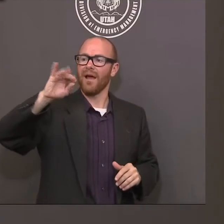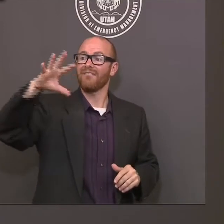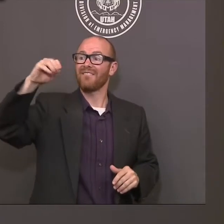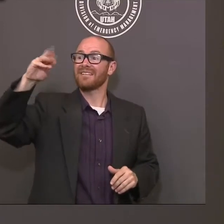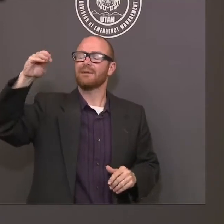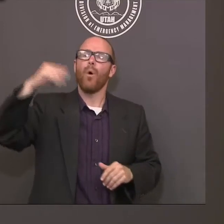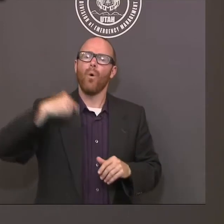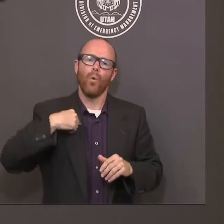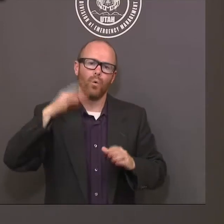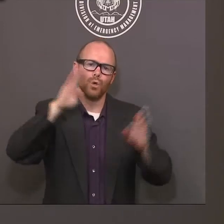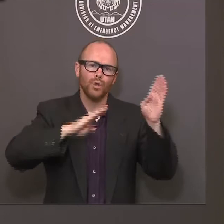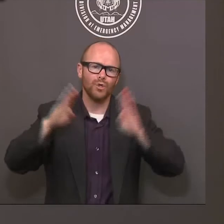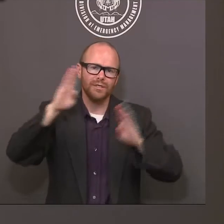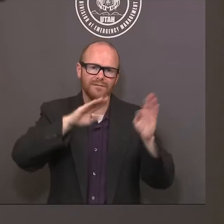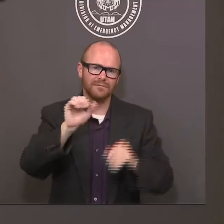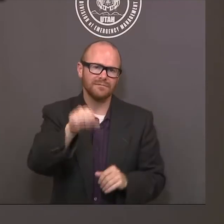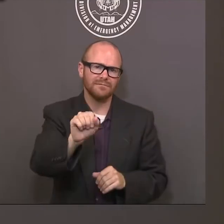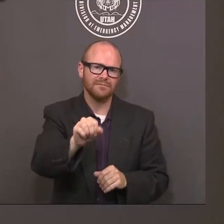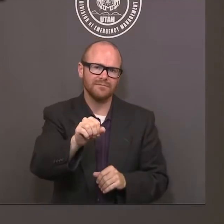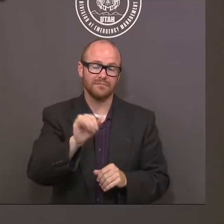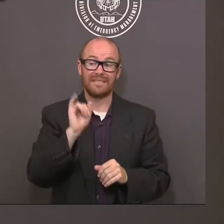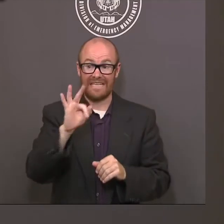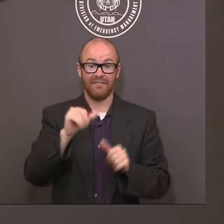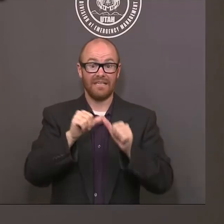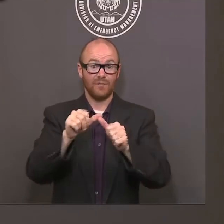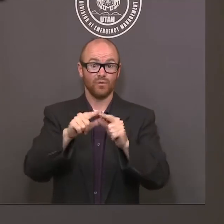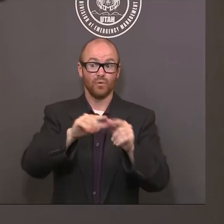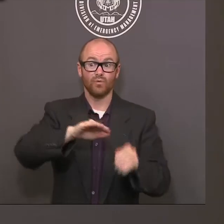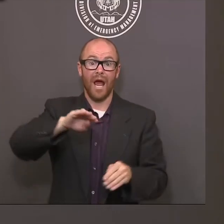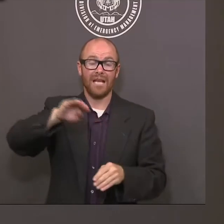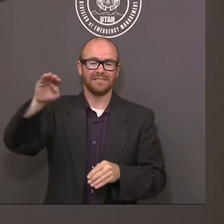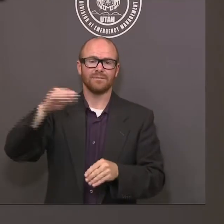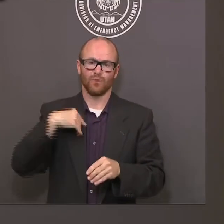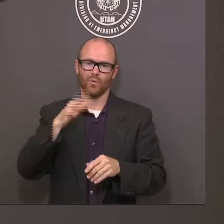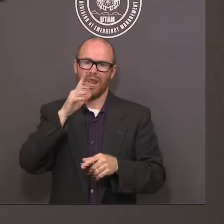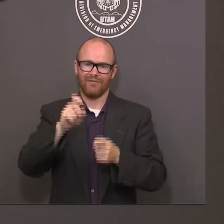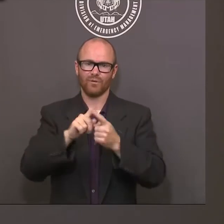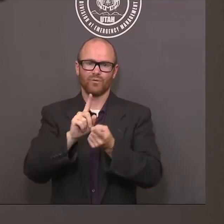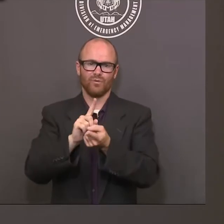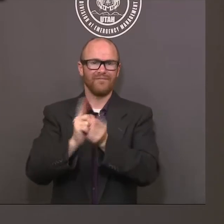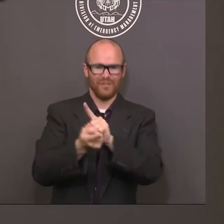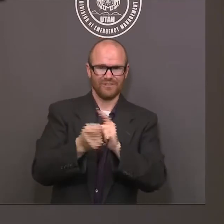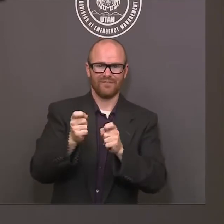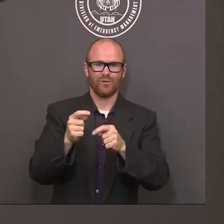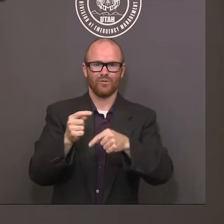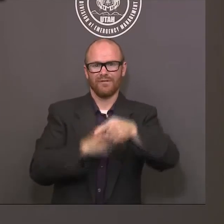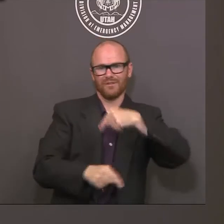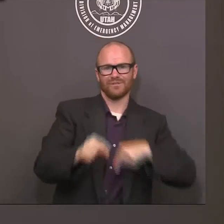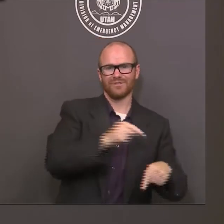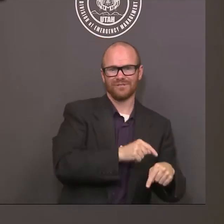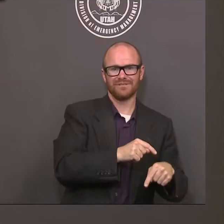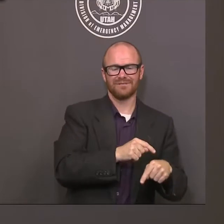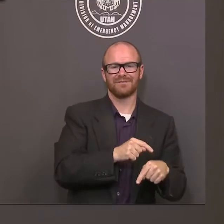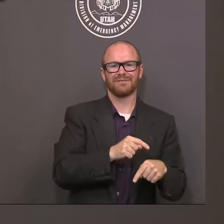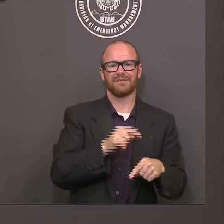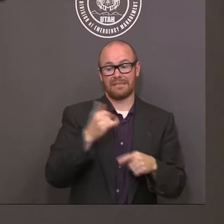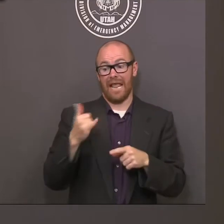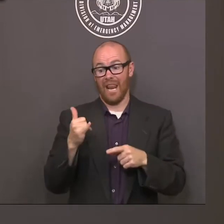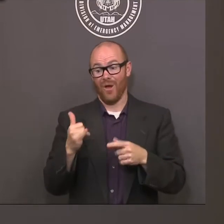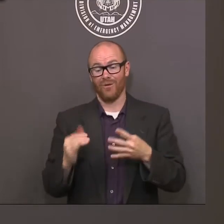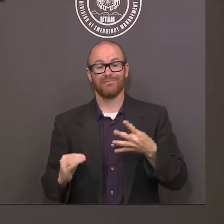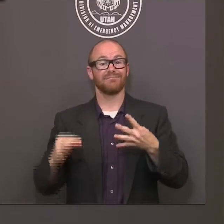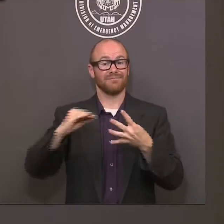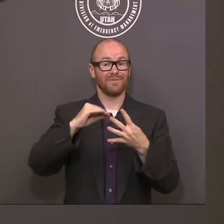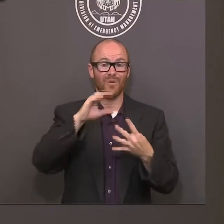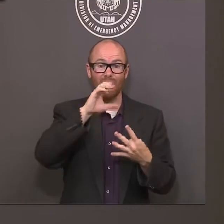about that. And what will we do if things continue to rise? We need to reverse, going from yellow to orange